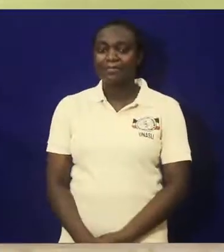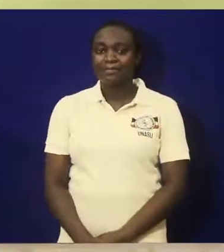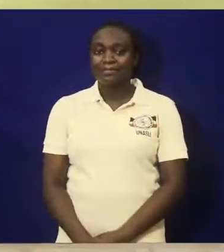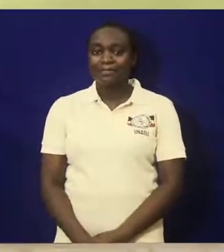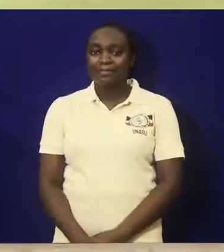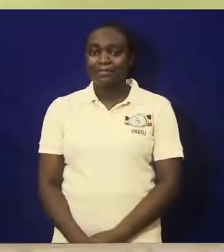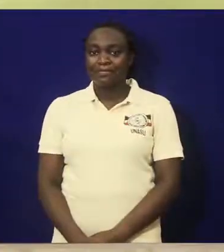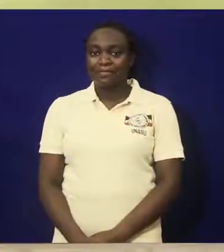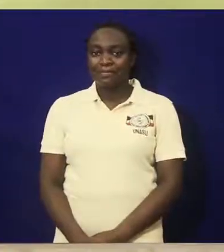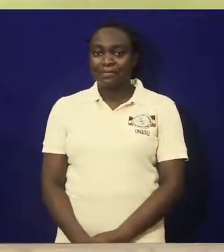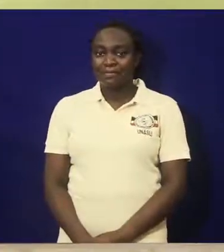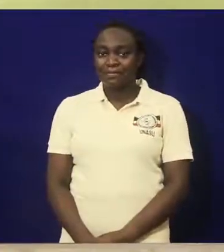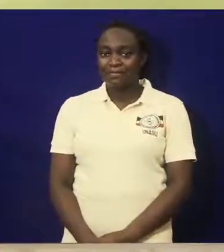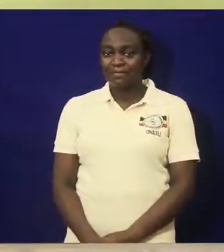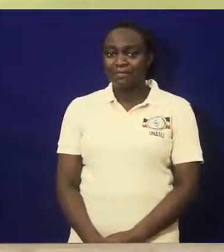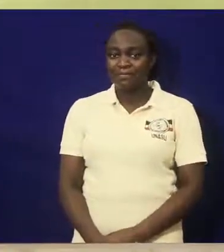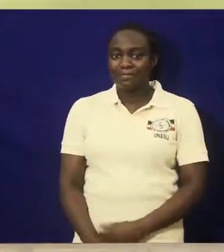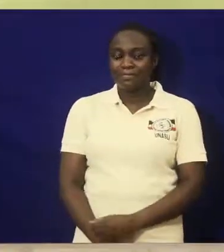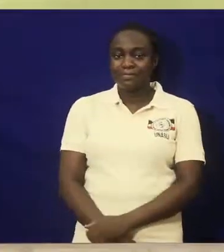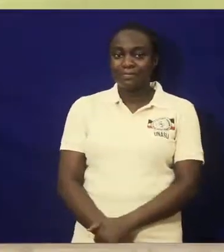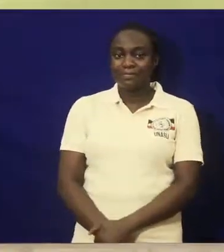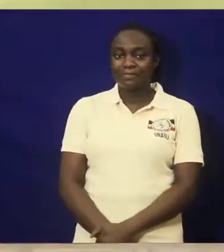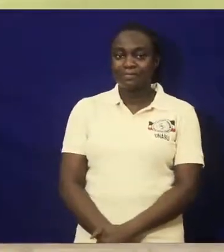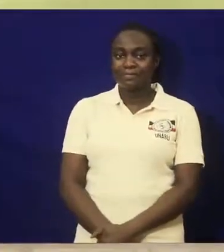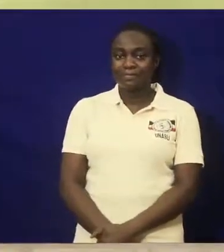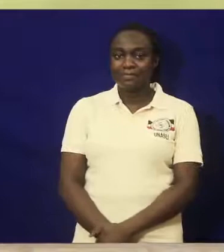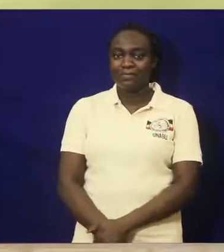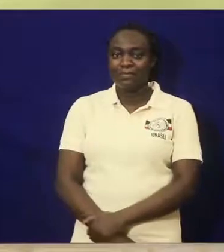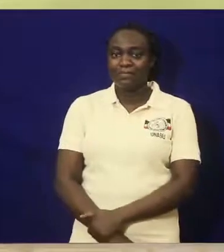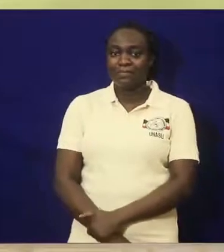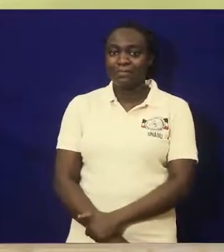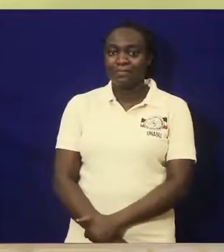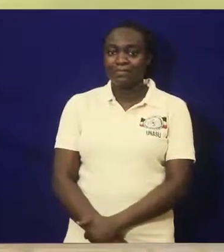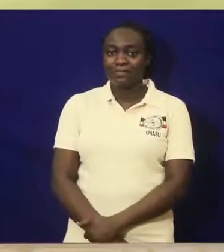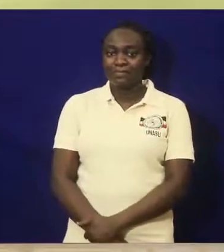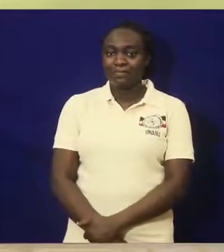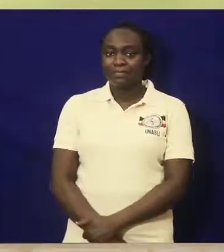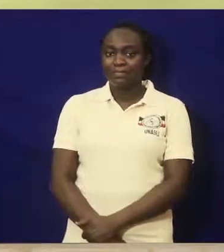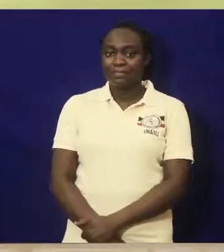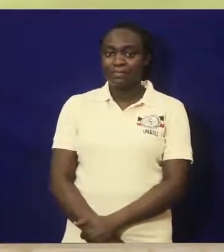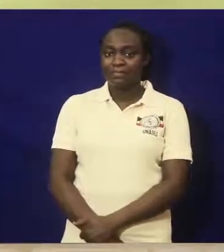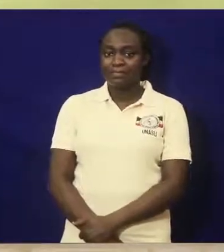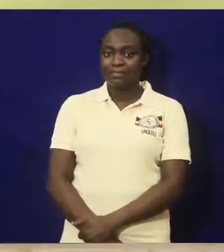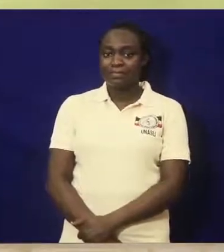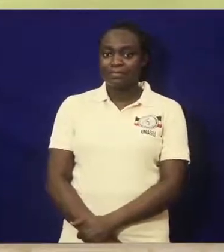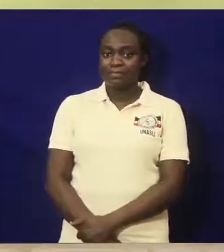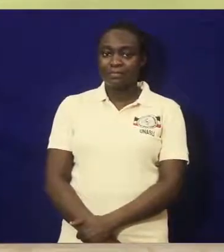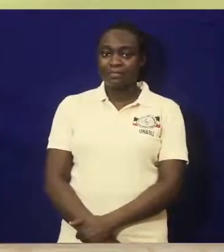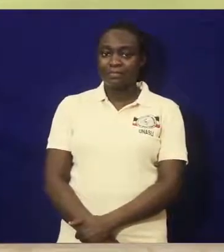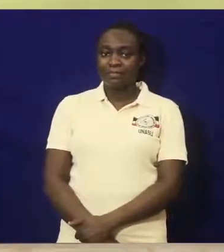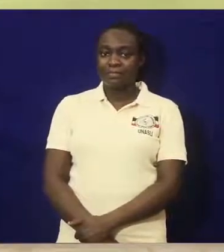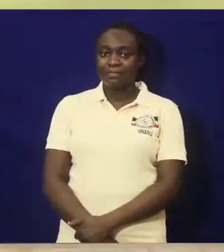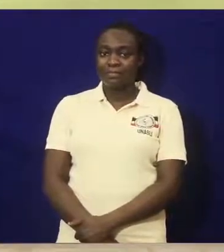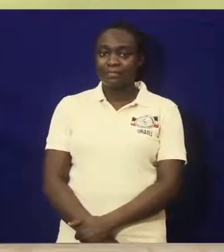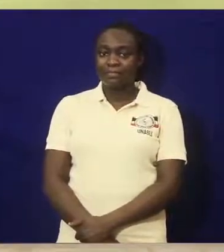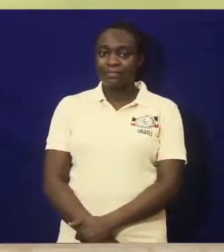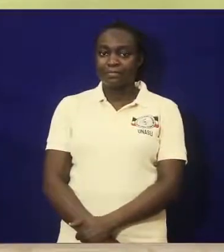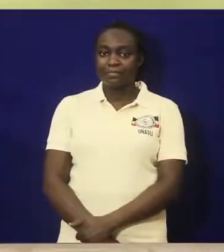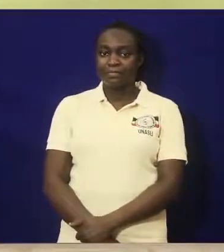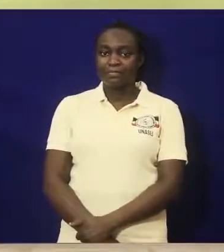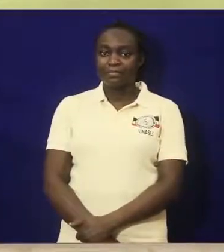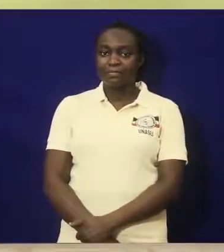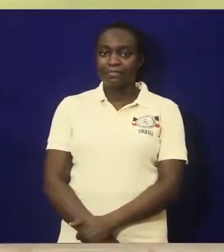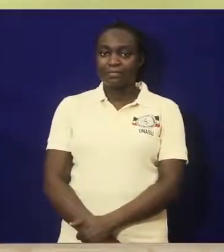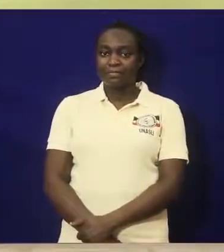Ovaries container holding the ova. These are the eggs which will